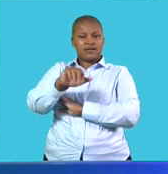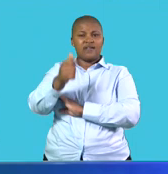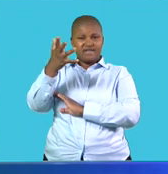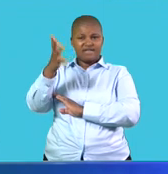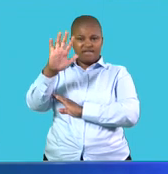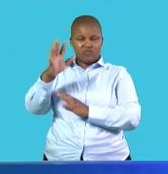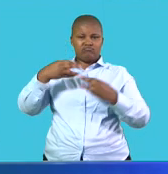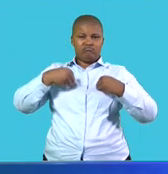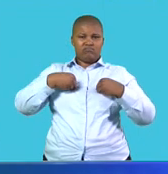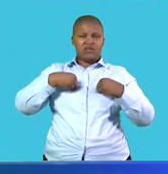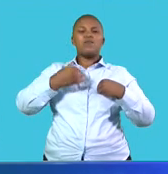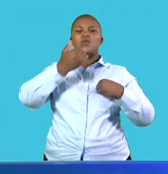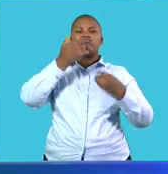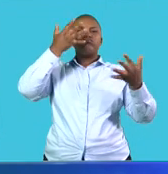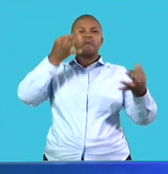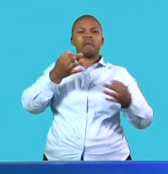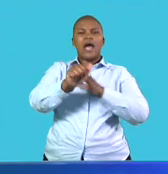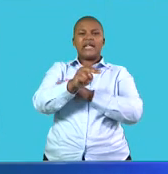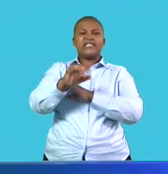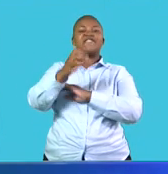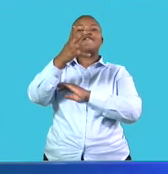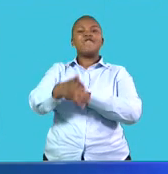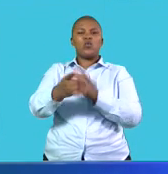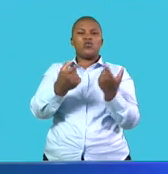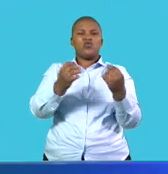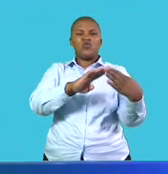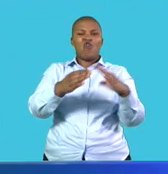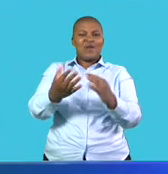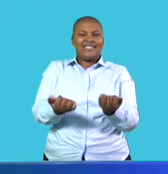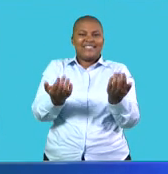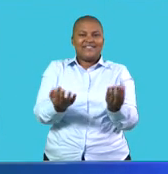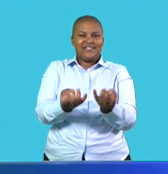ekuseni izethembiso zalela zenza esizweni. Ekhuluma kumcimbi